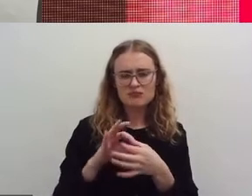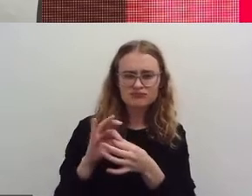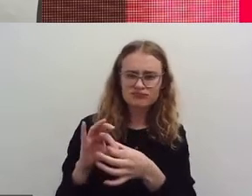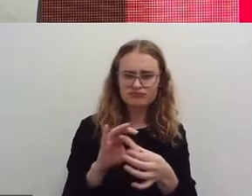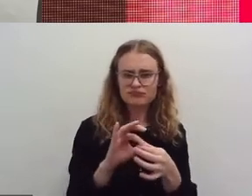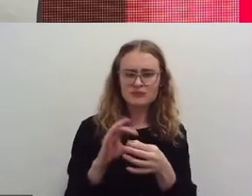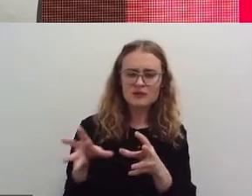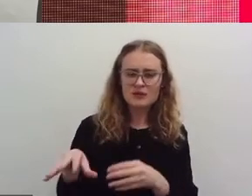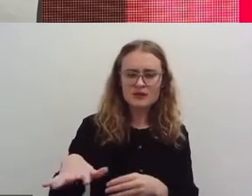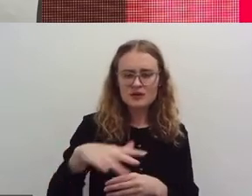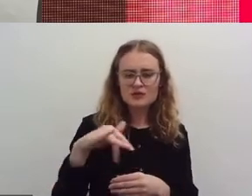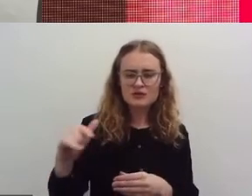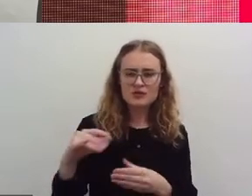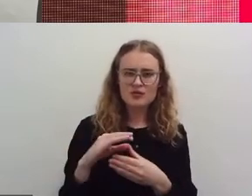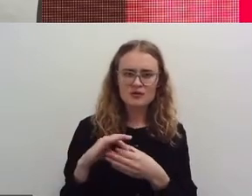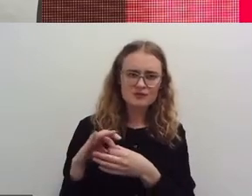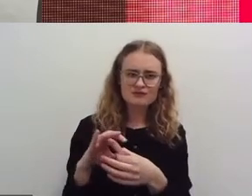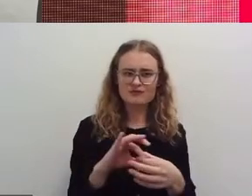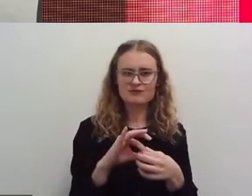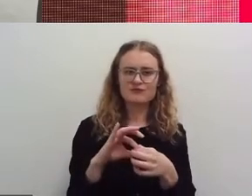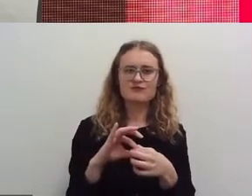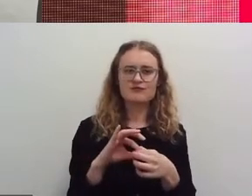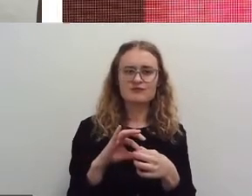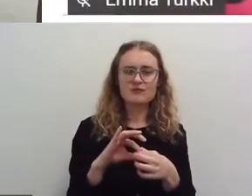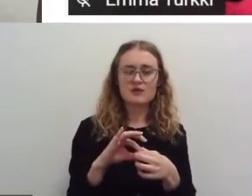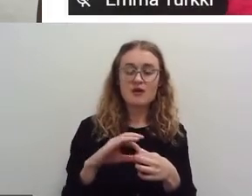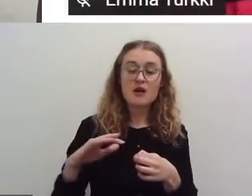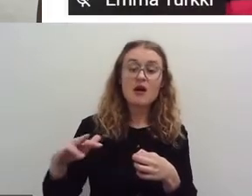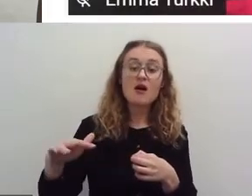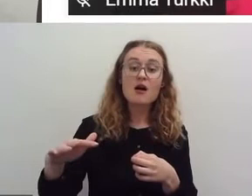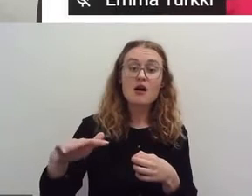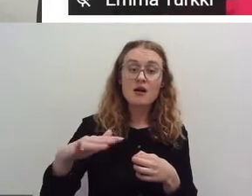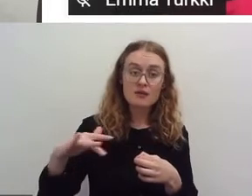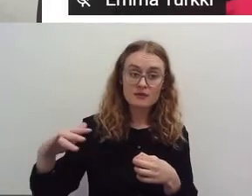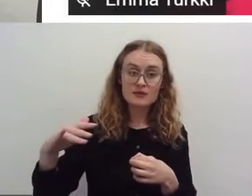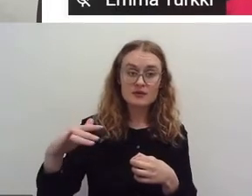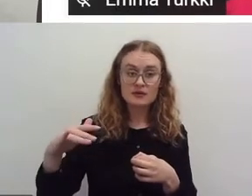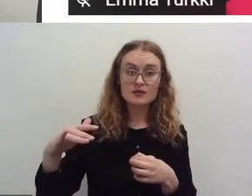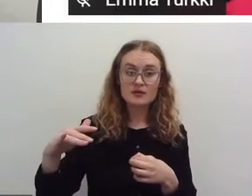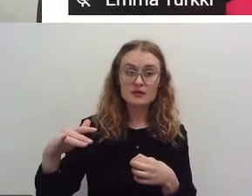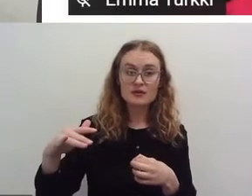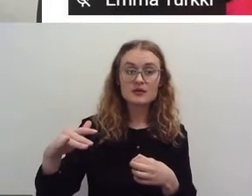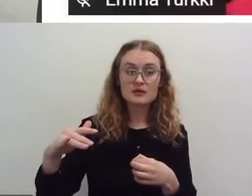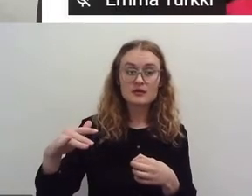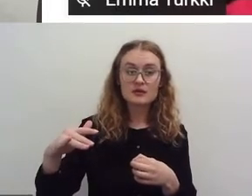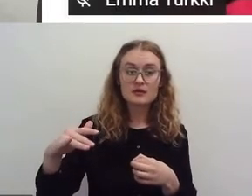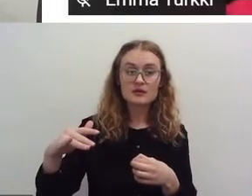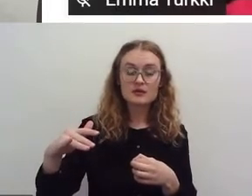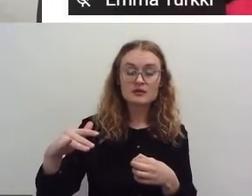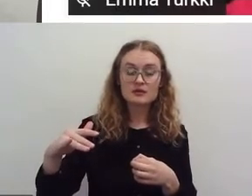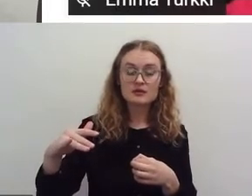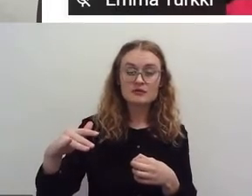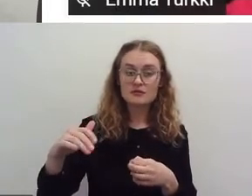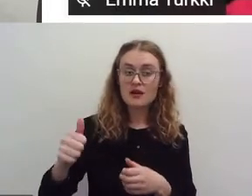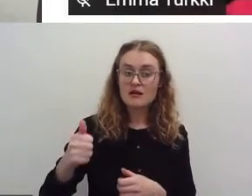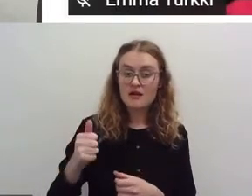different parts of our society basically divided upon generation or on point of views? Is it possible to reconcile